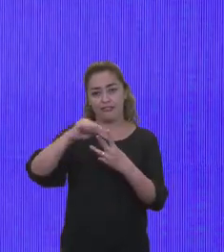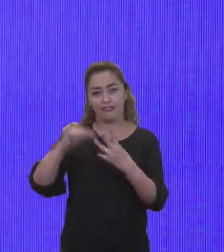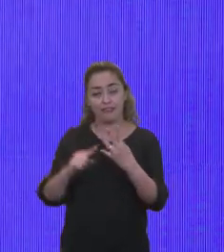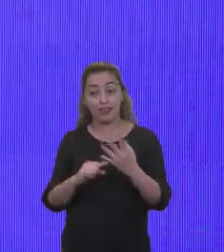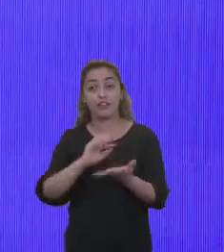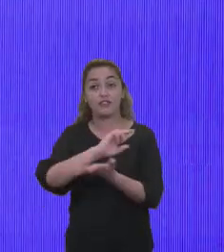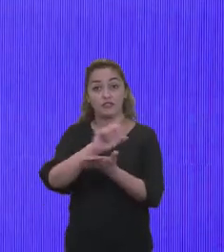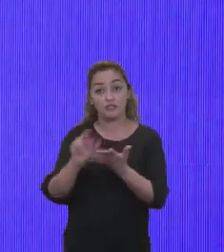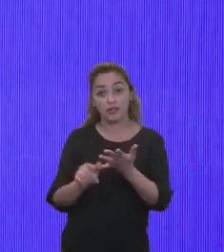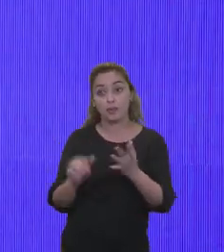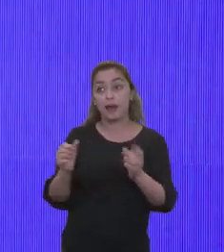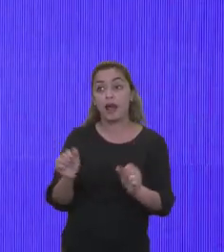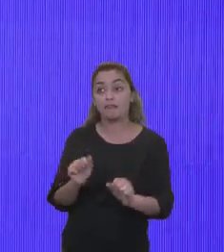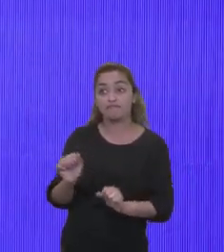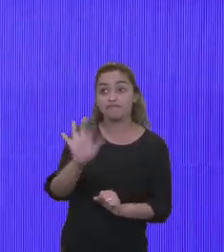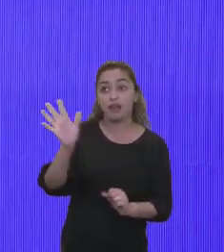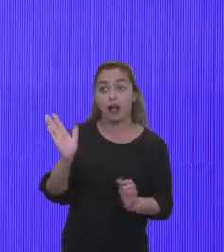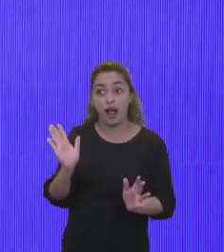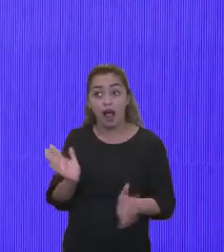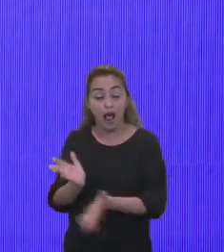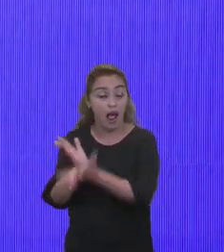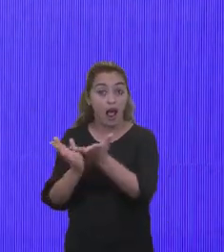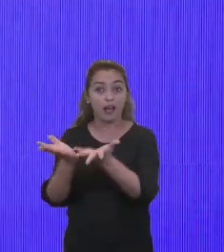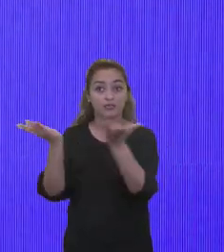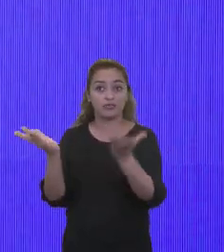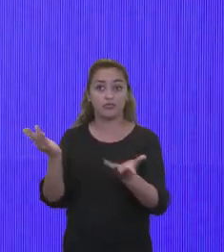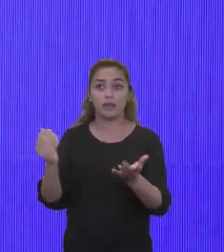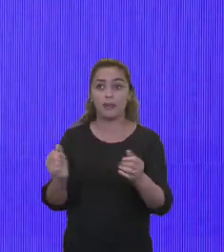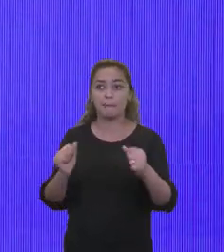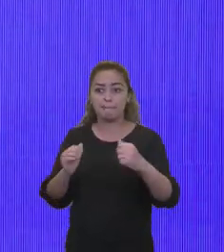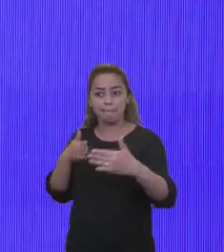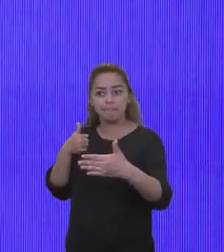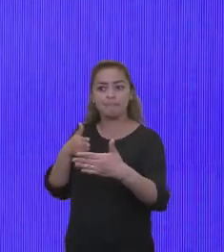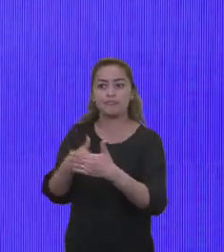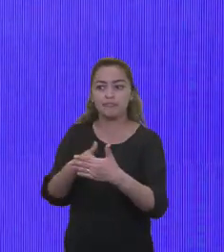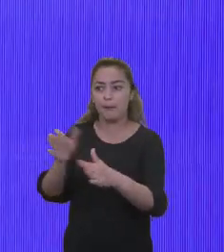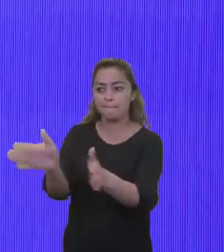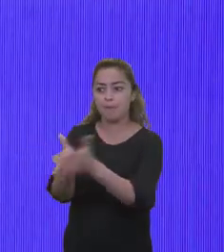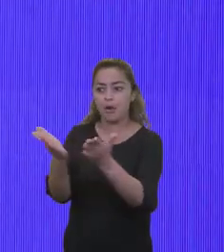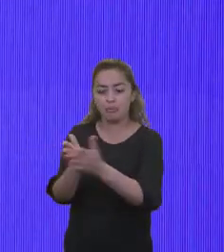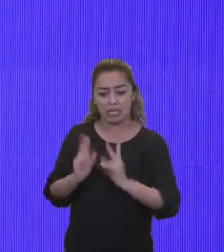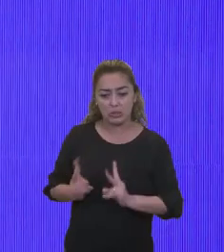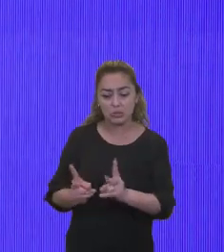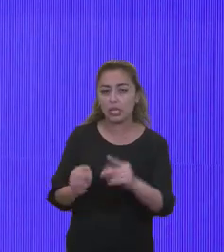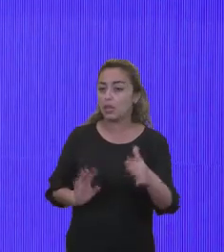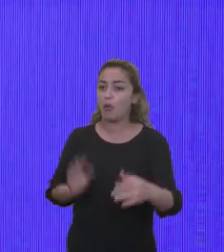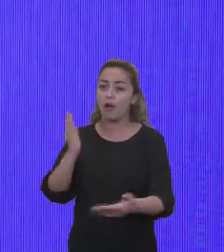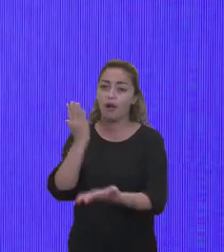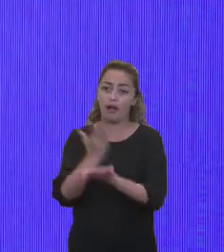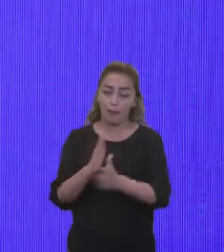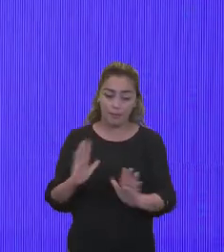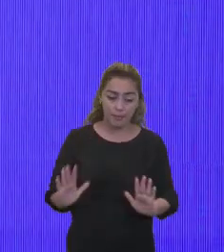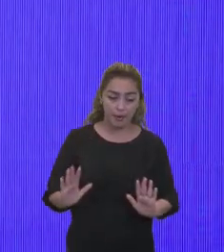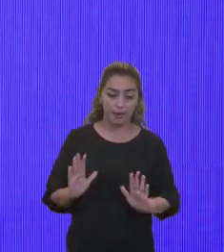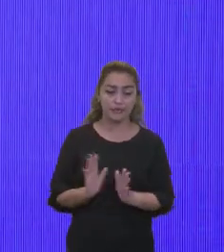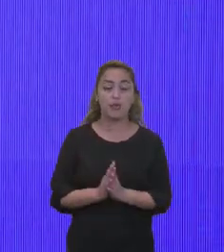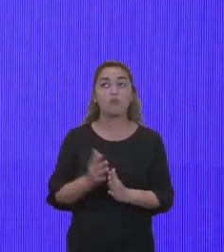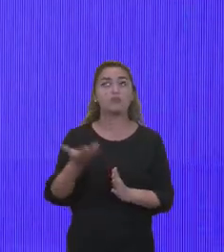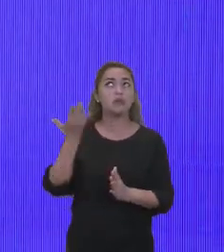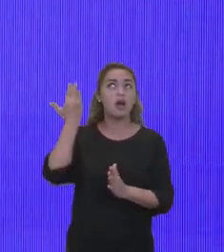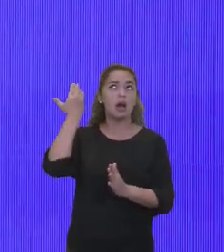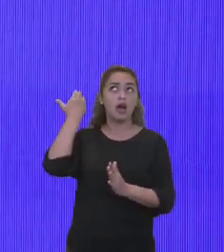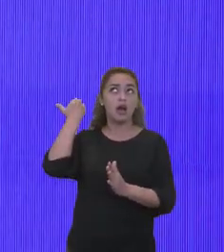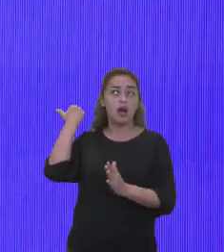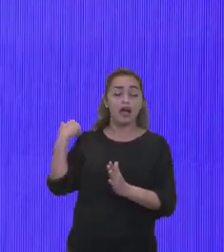public policies and social technologies to unleash value, to break down the cycle of poverty. Just to give you some piece